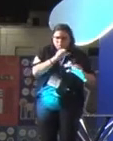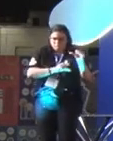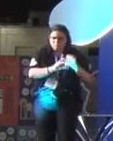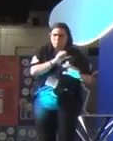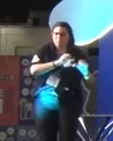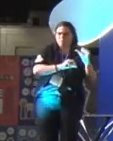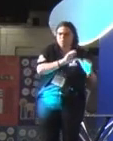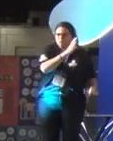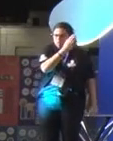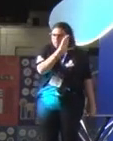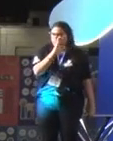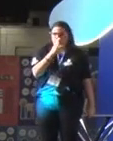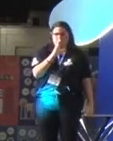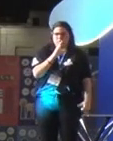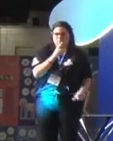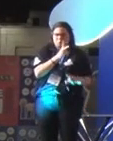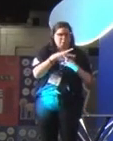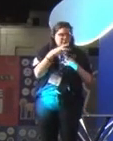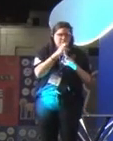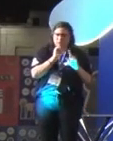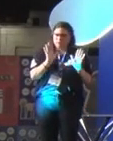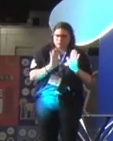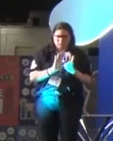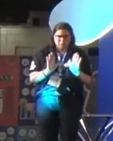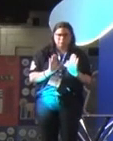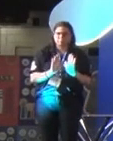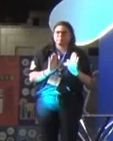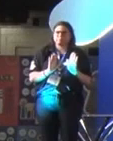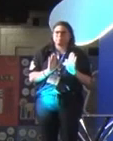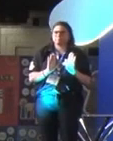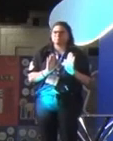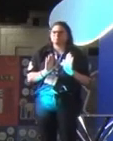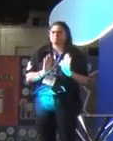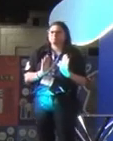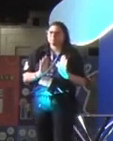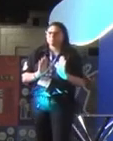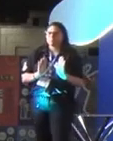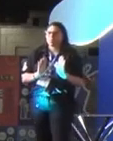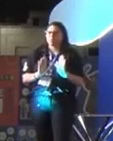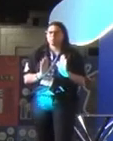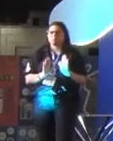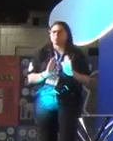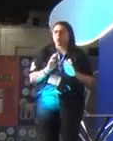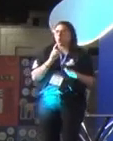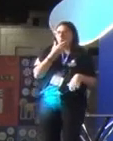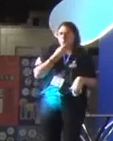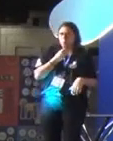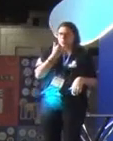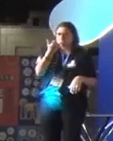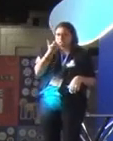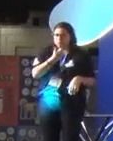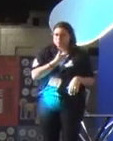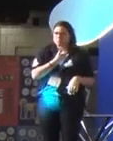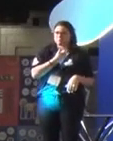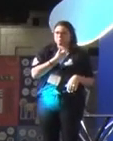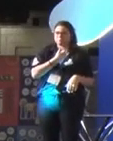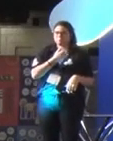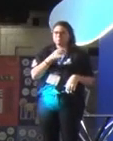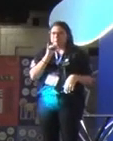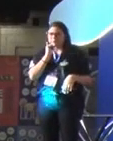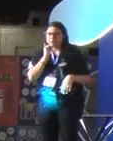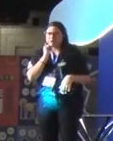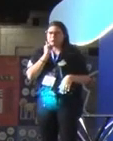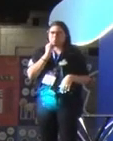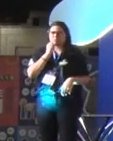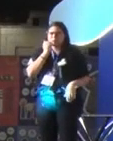infographics." The point the author is making is that when scientists are challenged, they tend to double